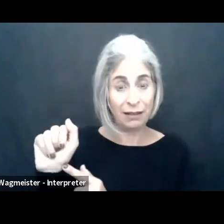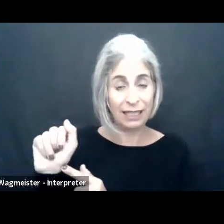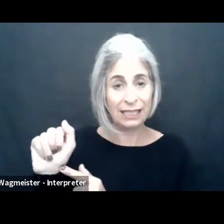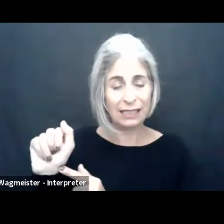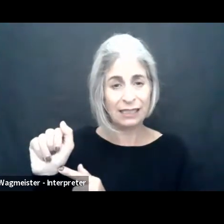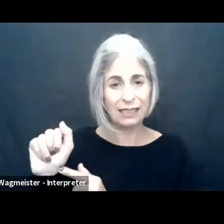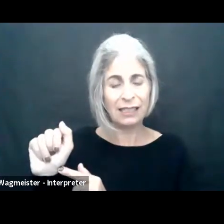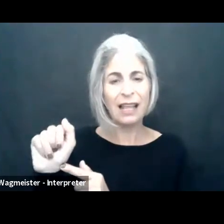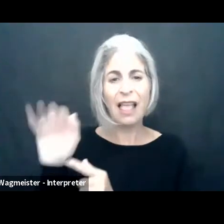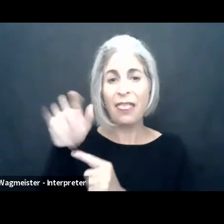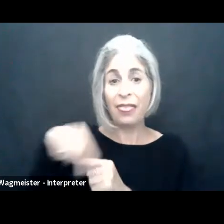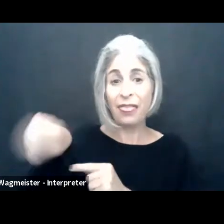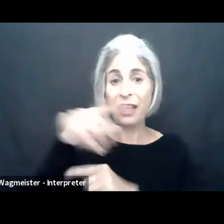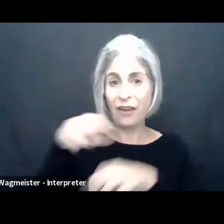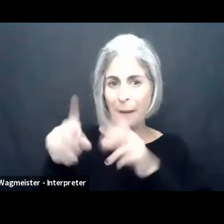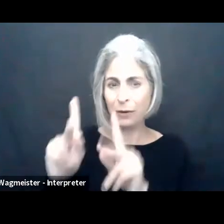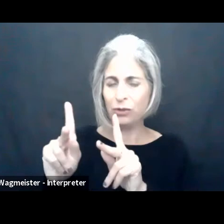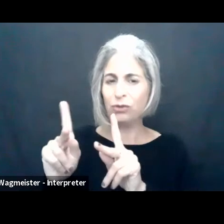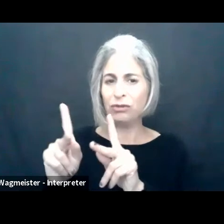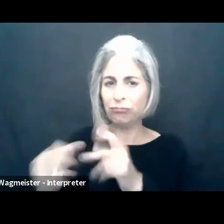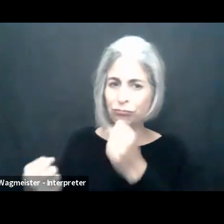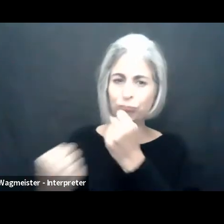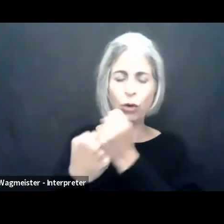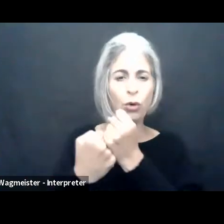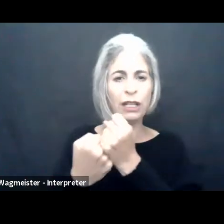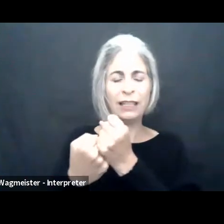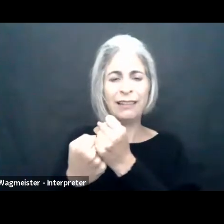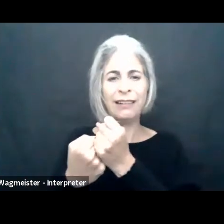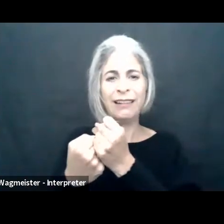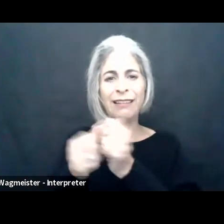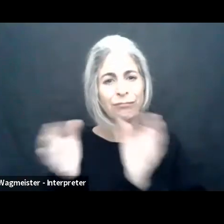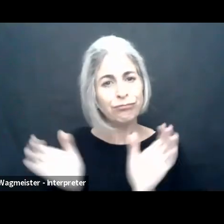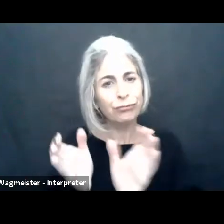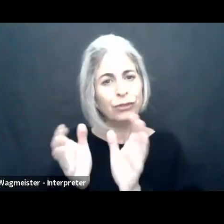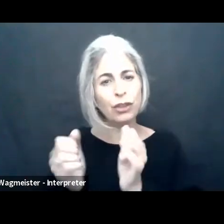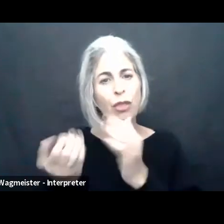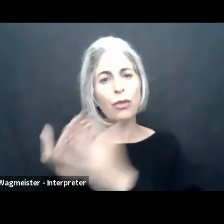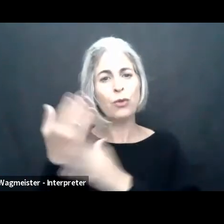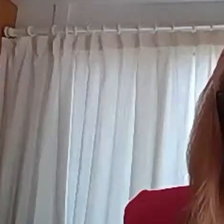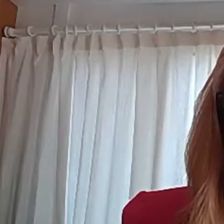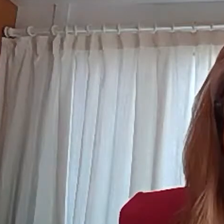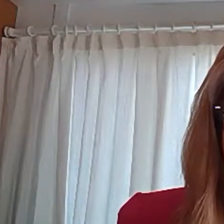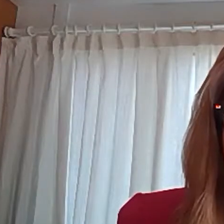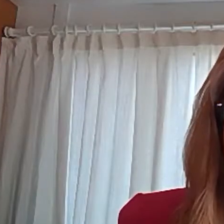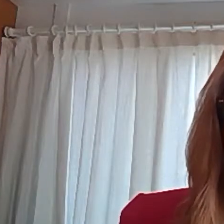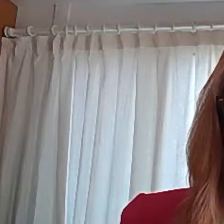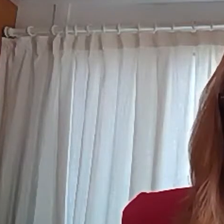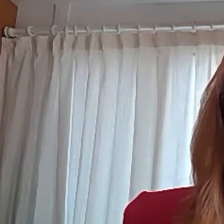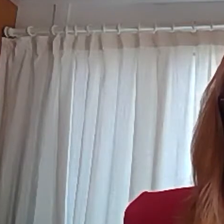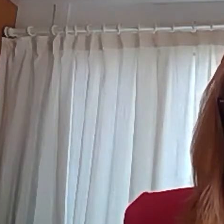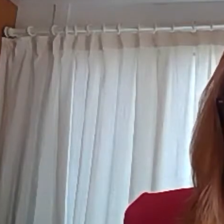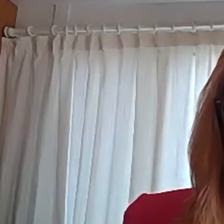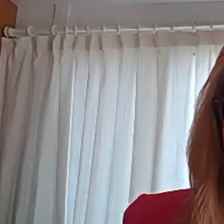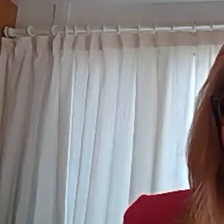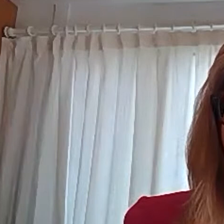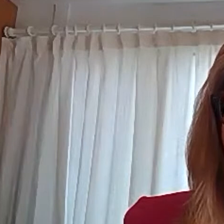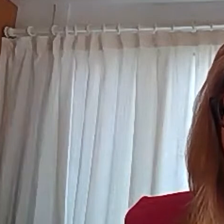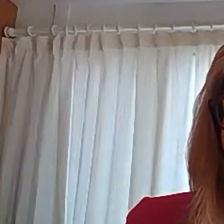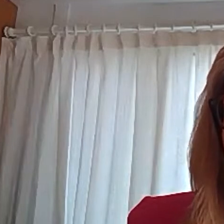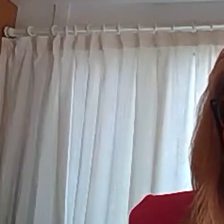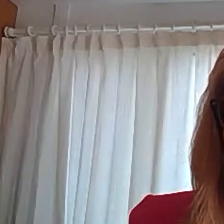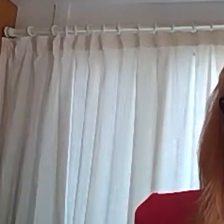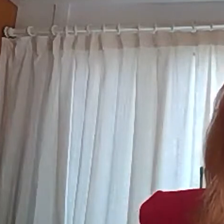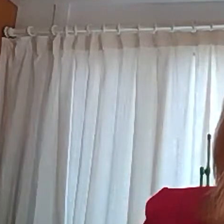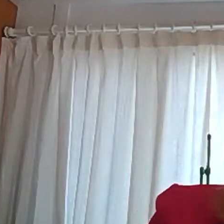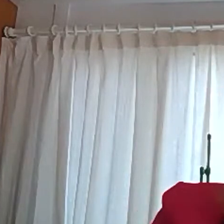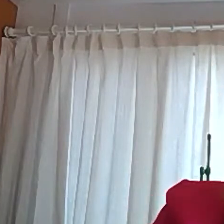that their opportunities are enhanced by these technologies and not disadvantaged when that technology moves